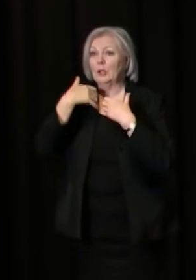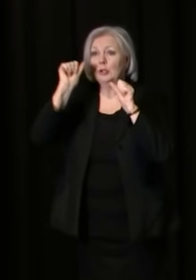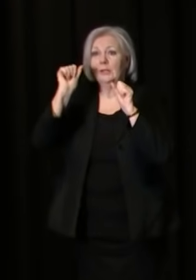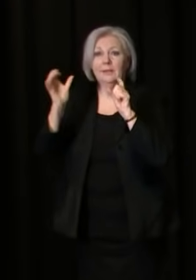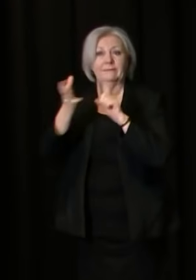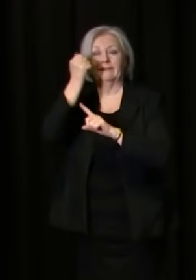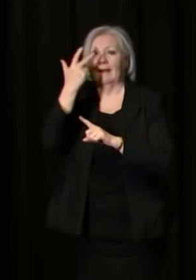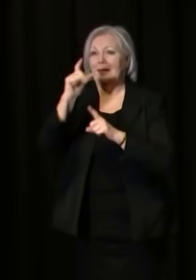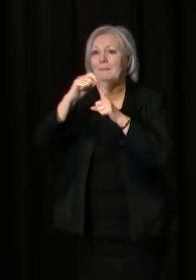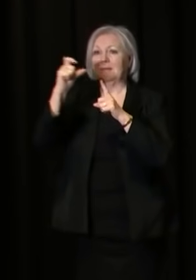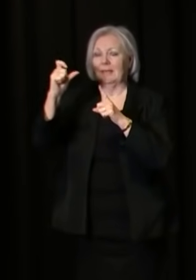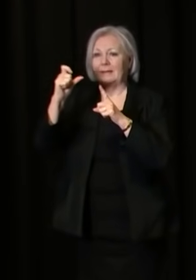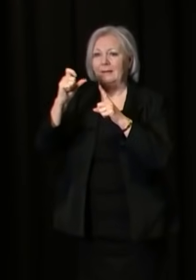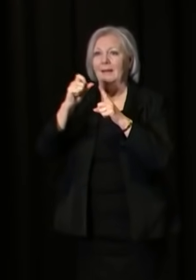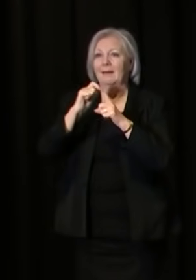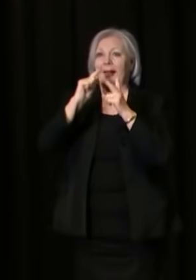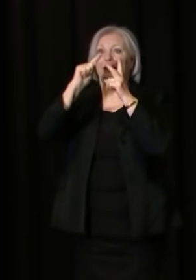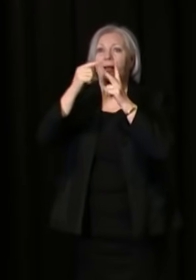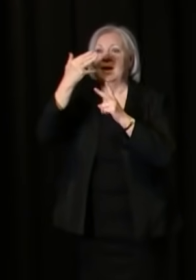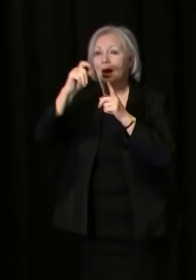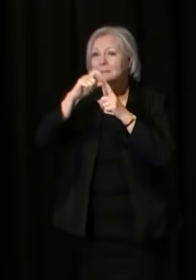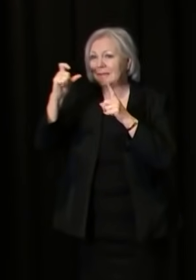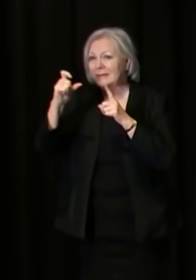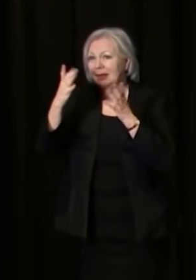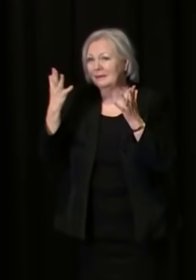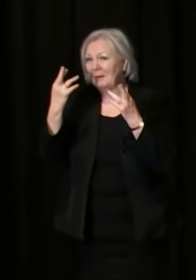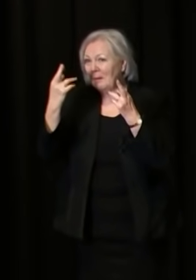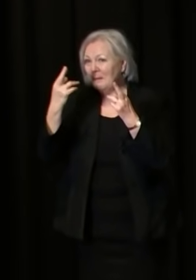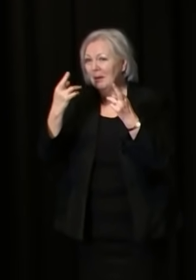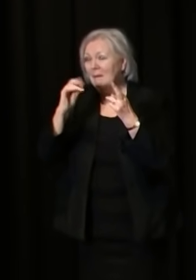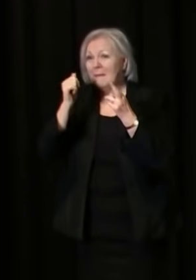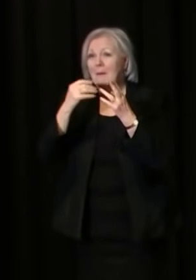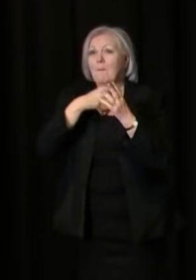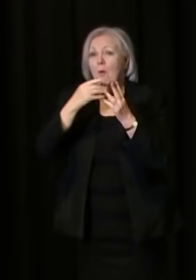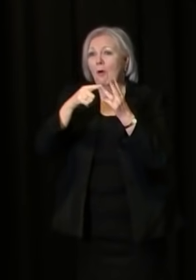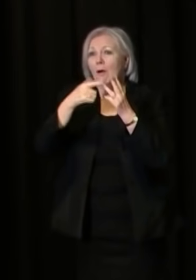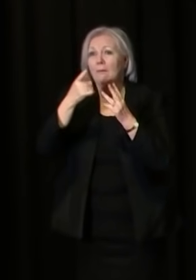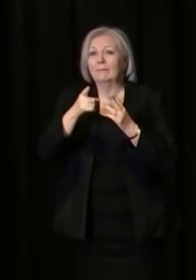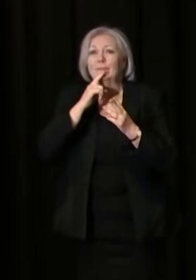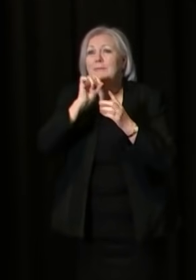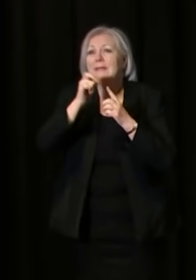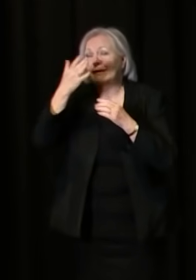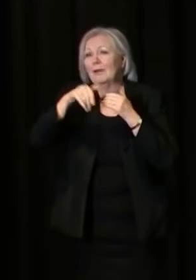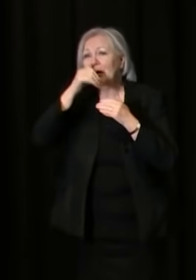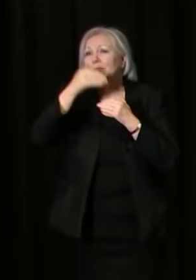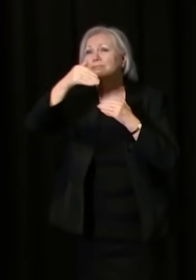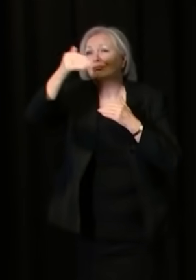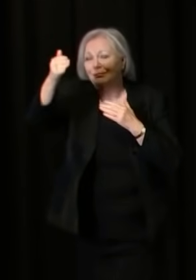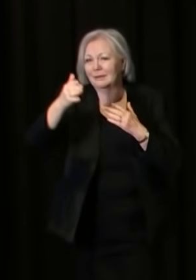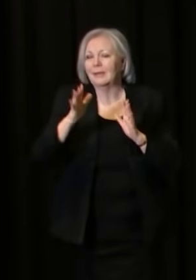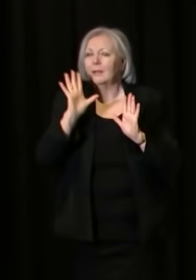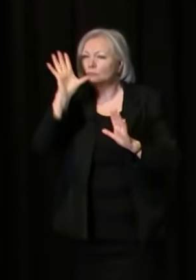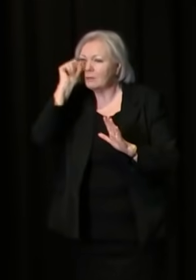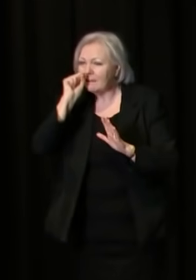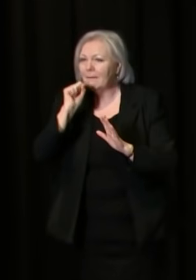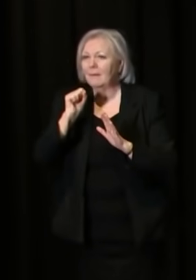beyond and into the world of 90 and potentially beyond that the freedoms and the opportunities that the Premier referred